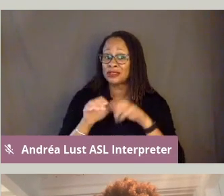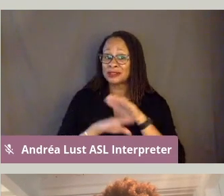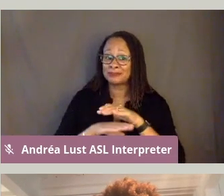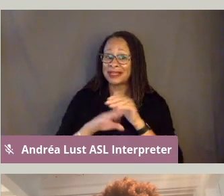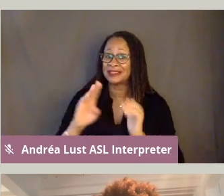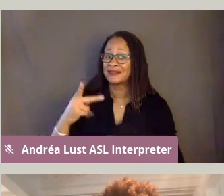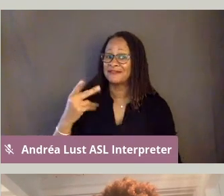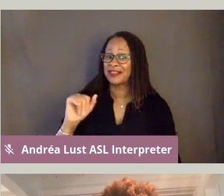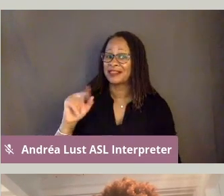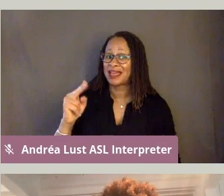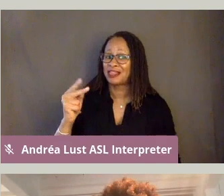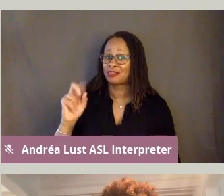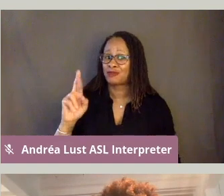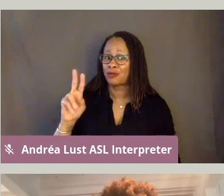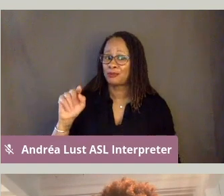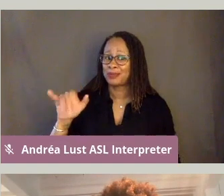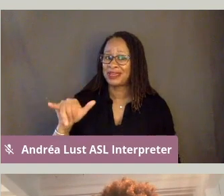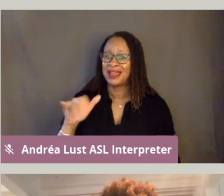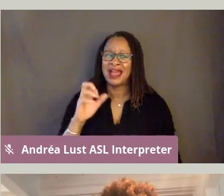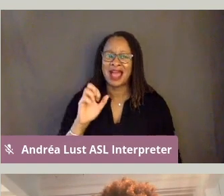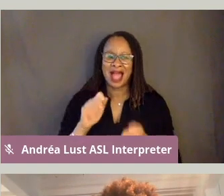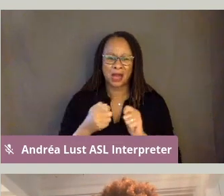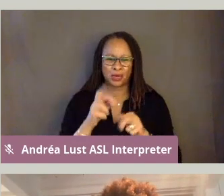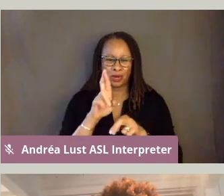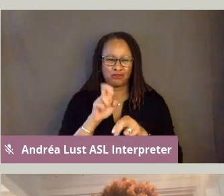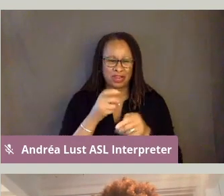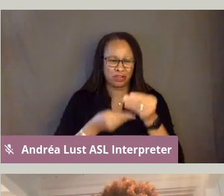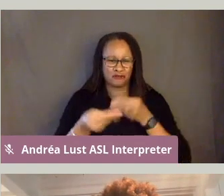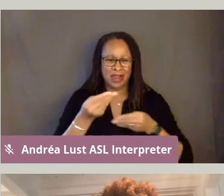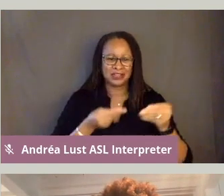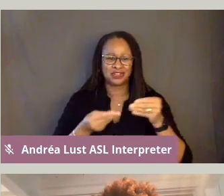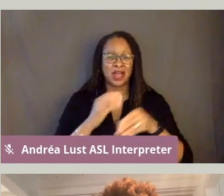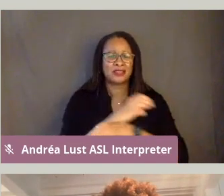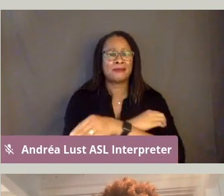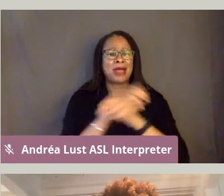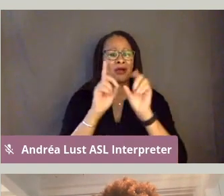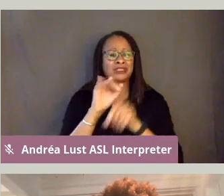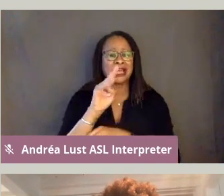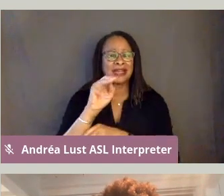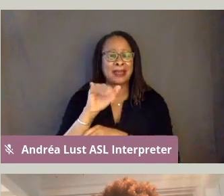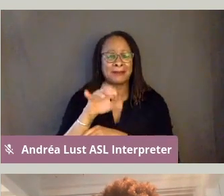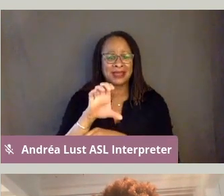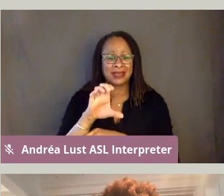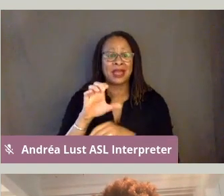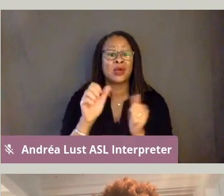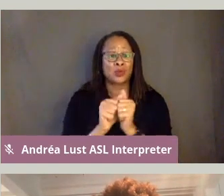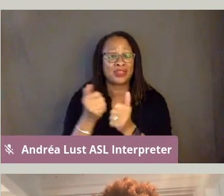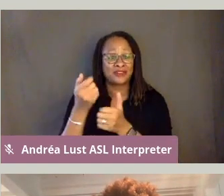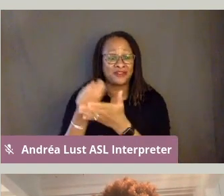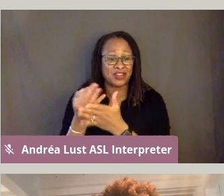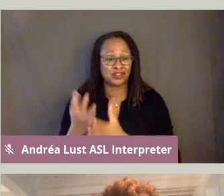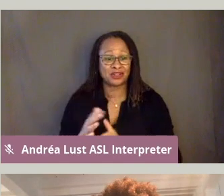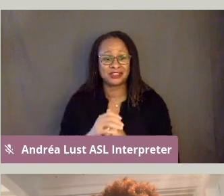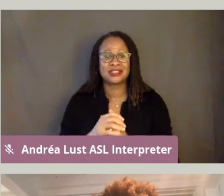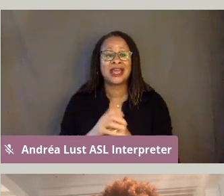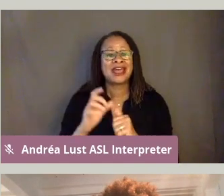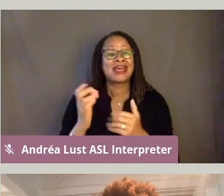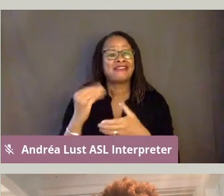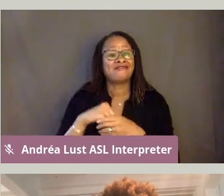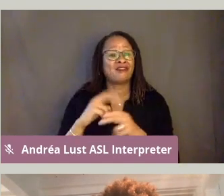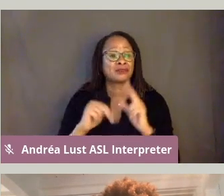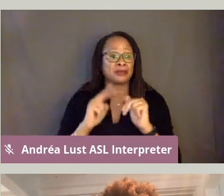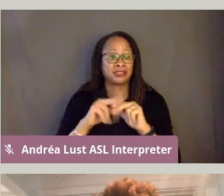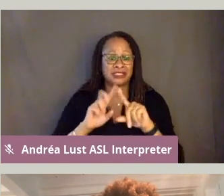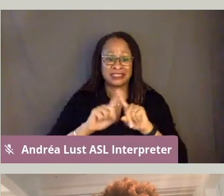Yeah, I mean, with trust-based philanthropy, you know, we're talking about how do we sort of reorient the power dynamics between funders and grantees. And, you know, and